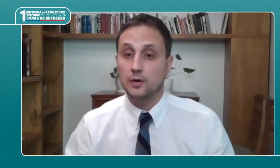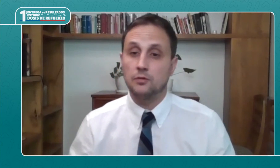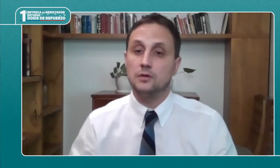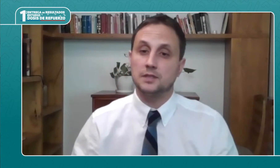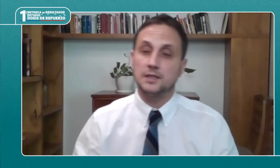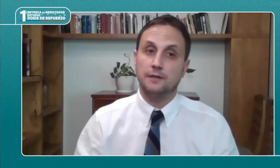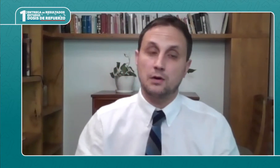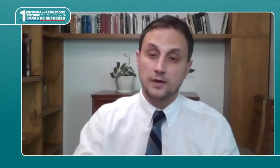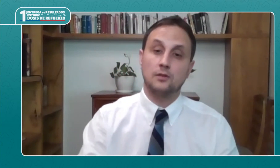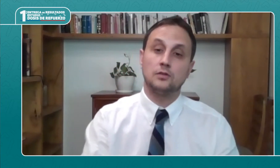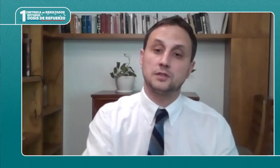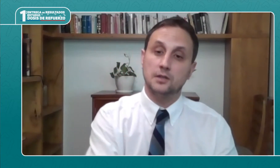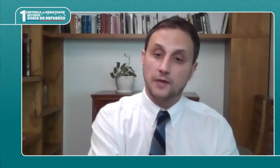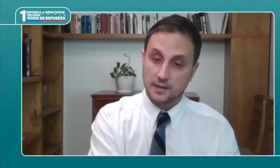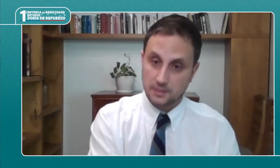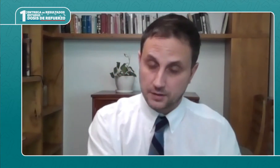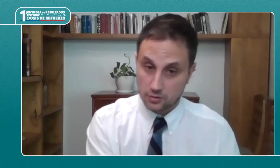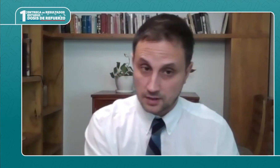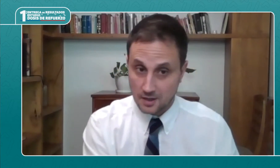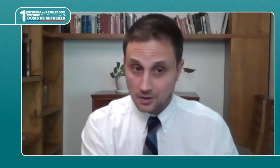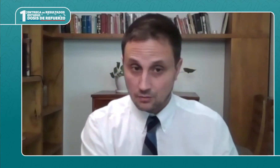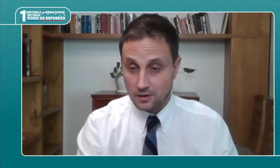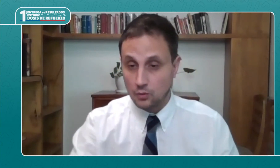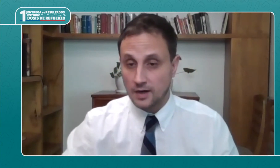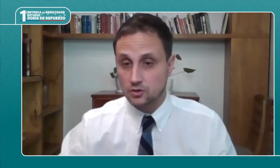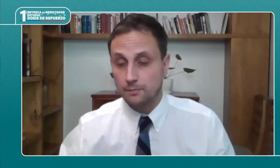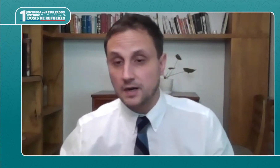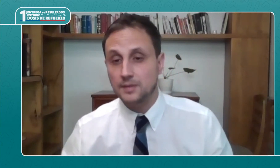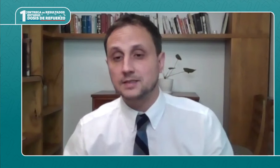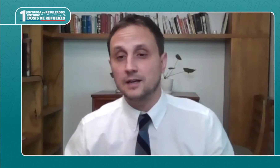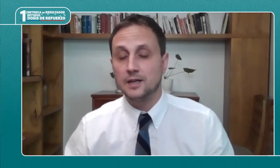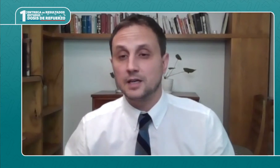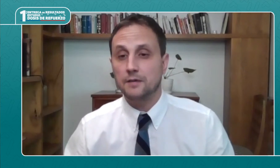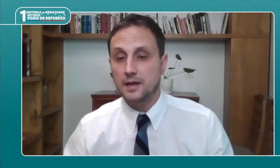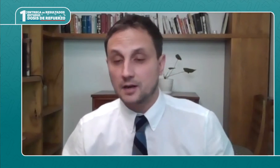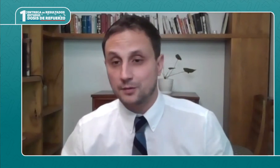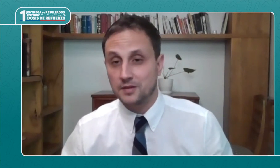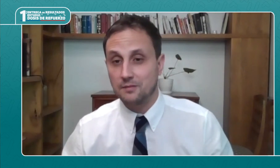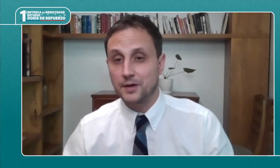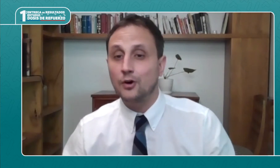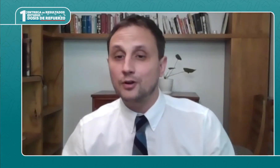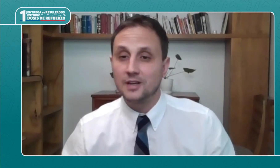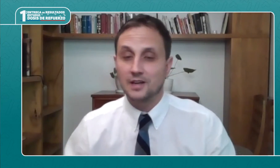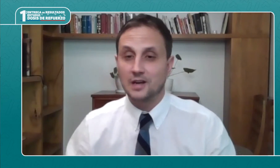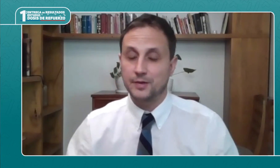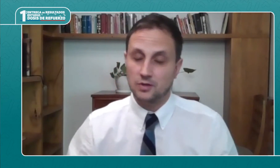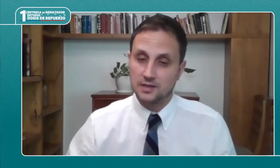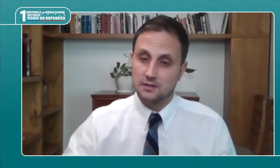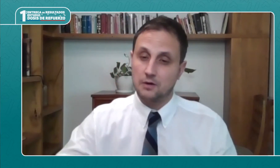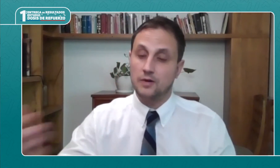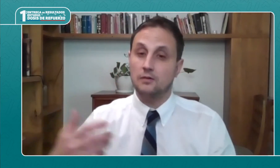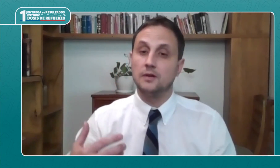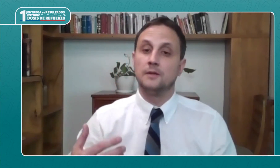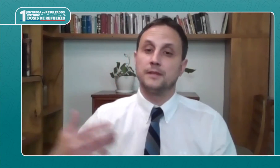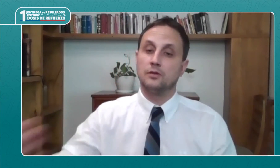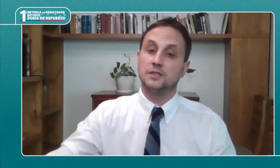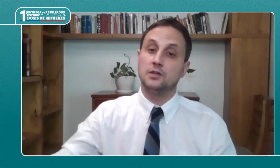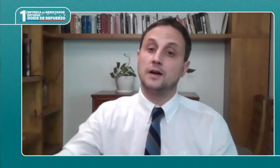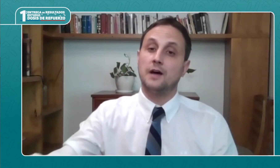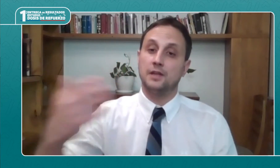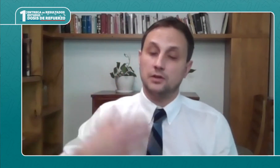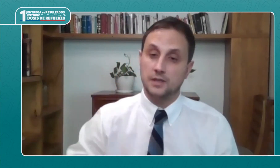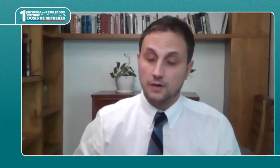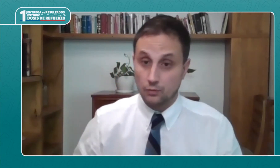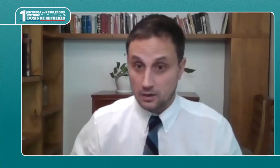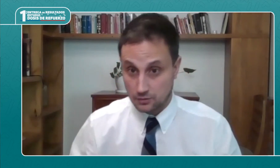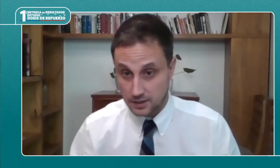alternatives. And eventually, if we were to need, for any reason, to vaccinate those persons with Sinovac, there's no reason to think that they will respond worse